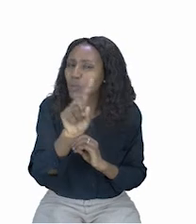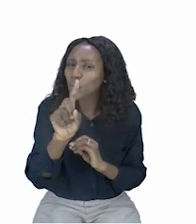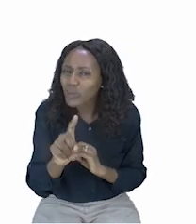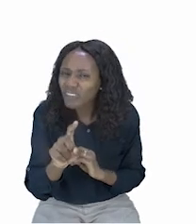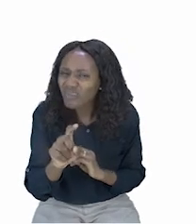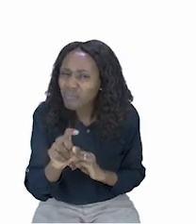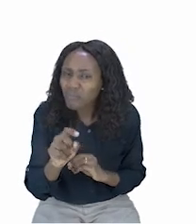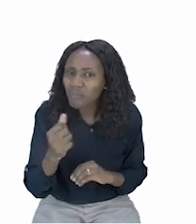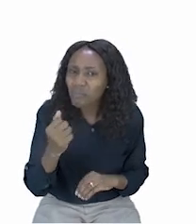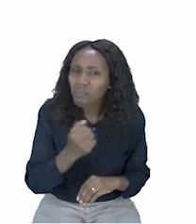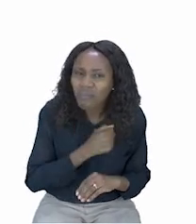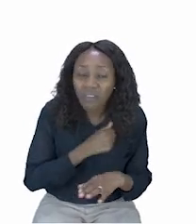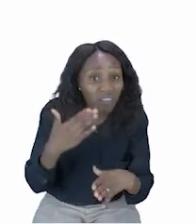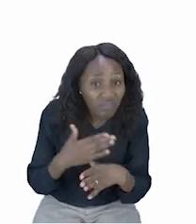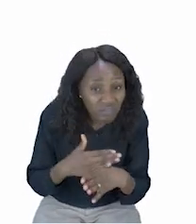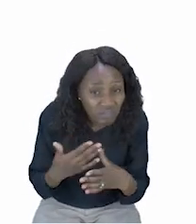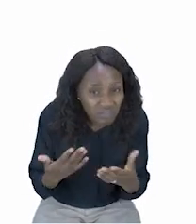go to work?